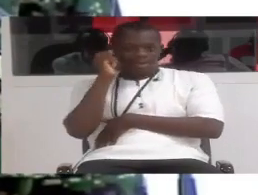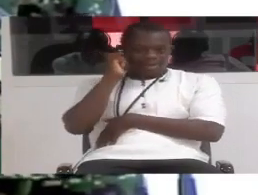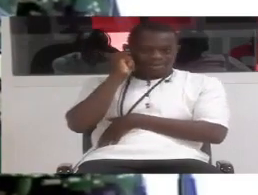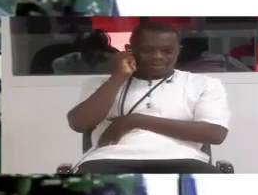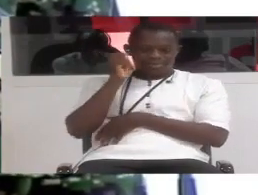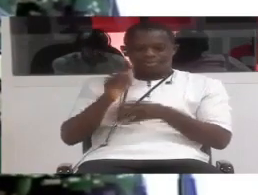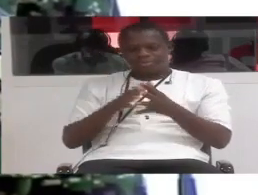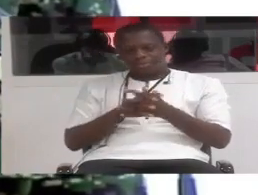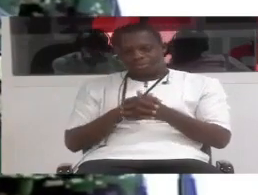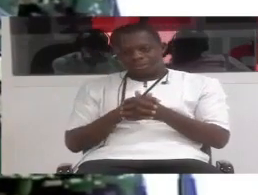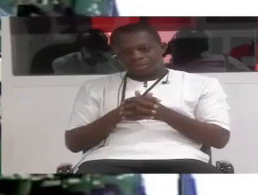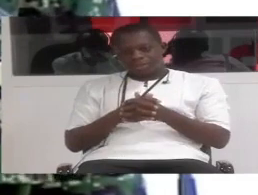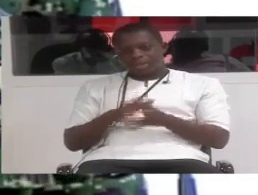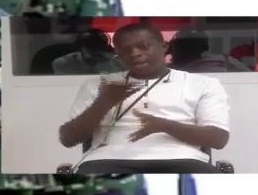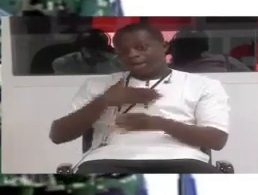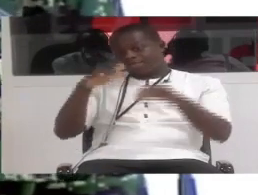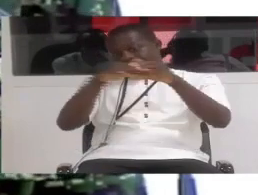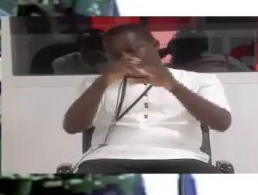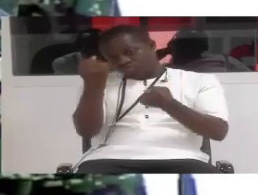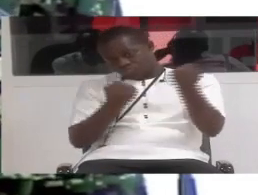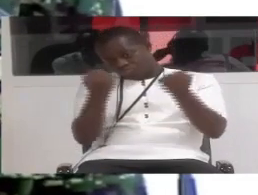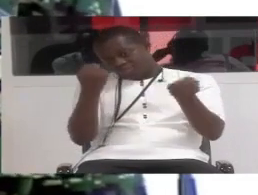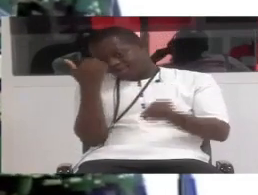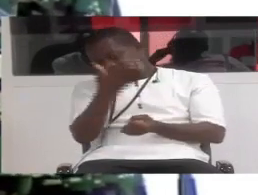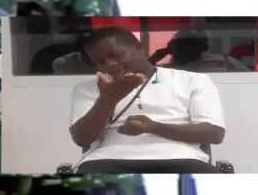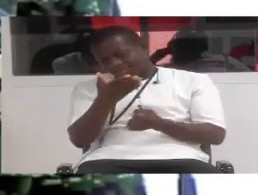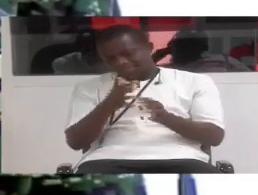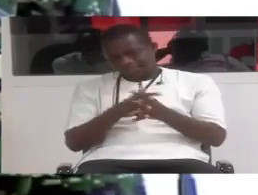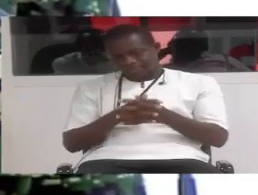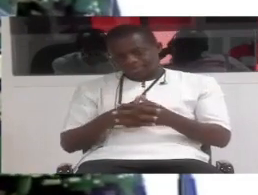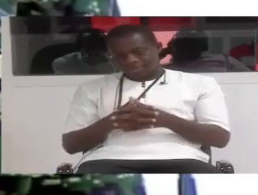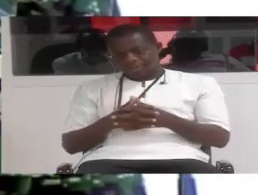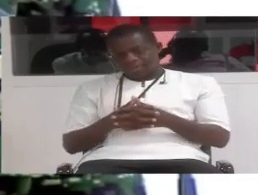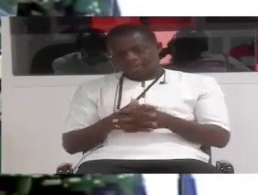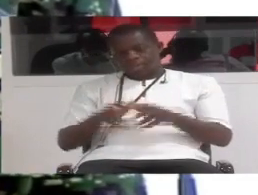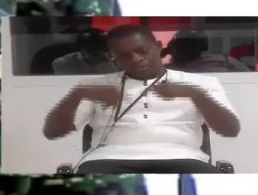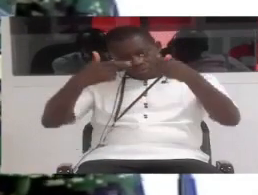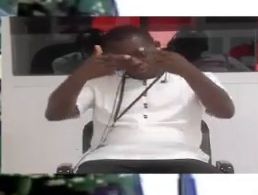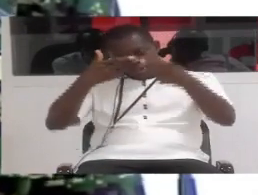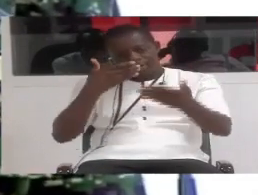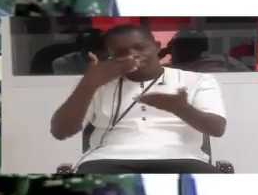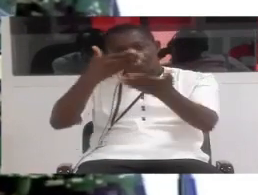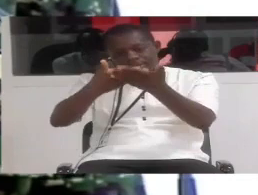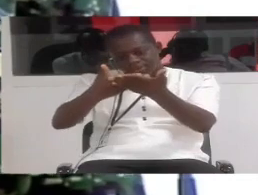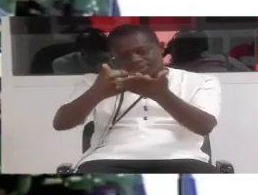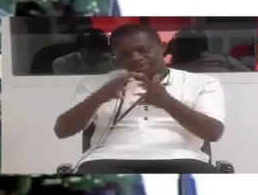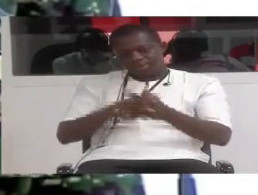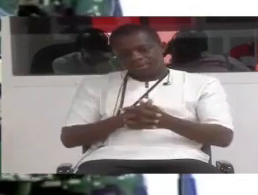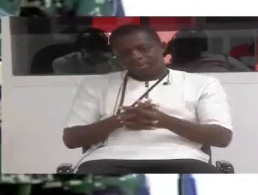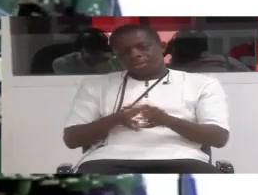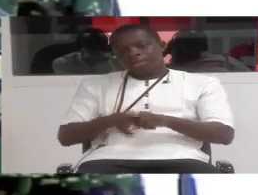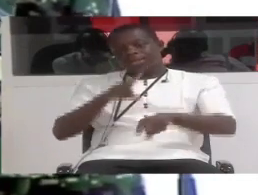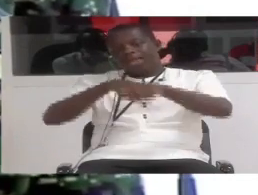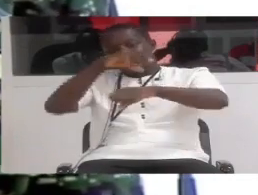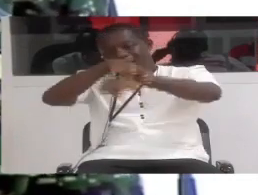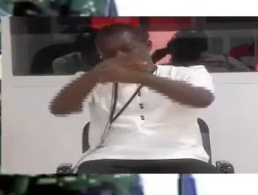girls. Ñoo nekkon ci bir moto bi. They were the ones in the vehicle. Proceed, please. Ñu ne nga continue. Biñ leen